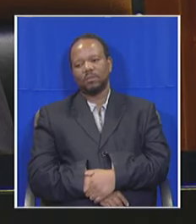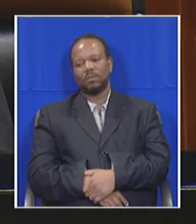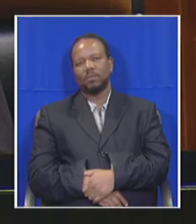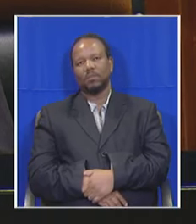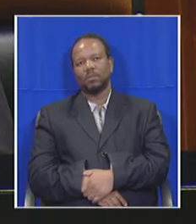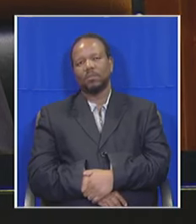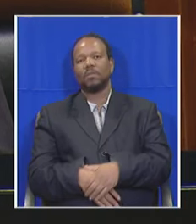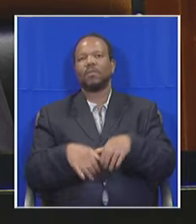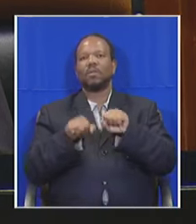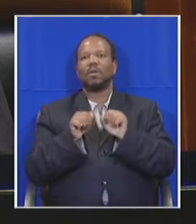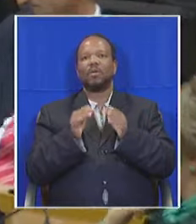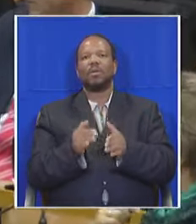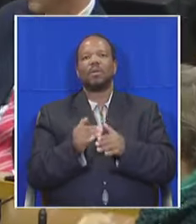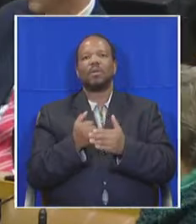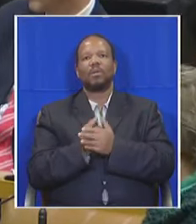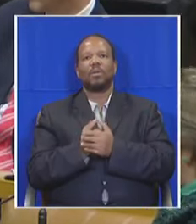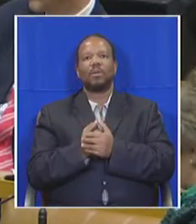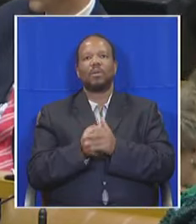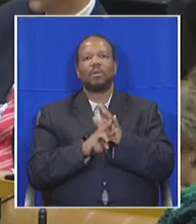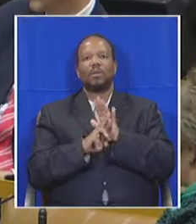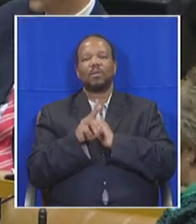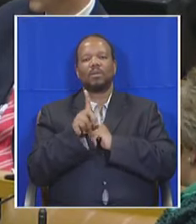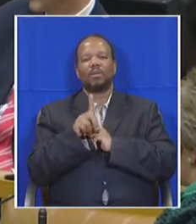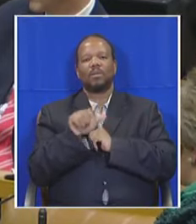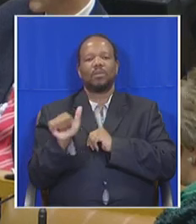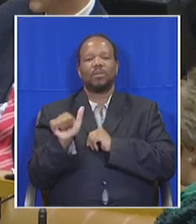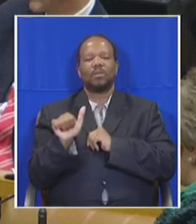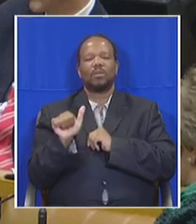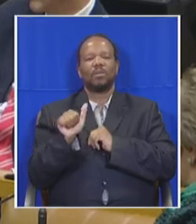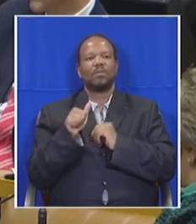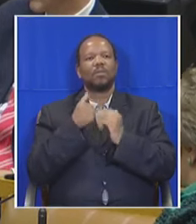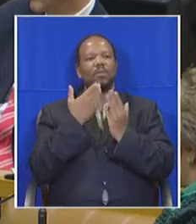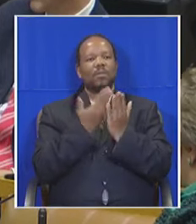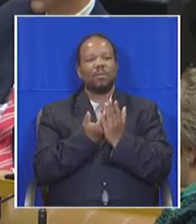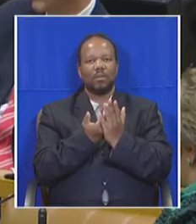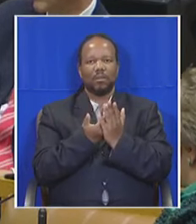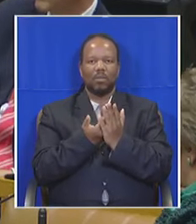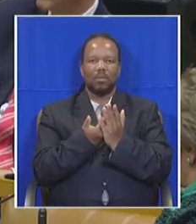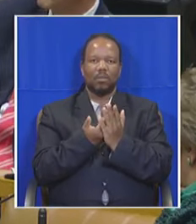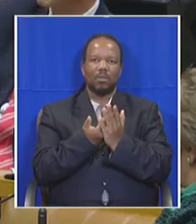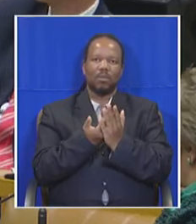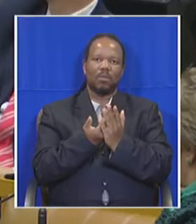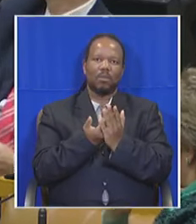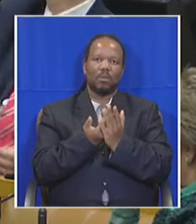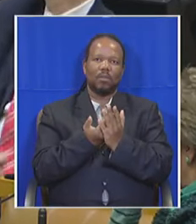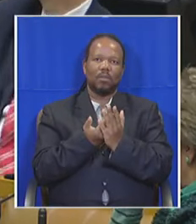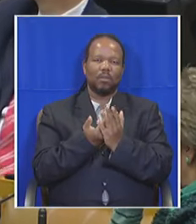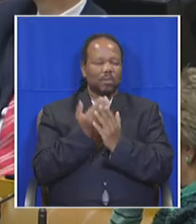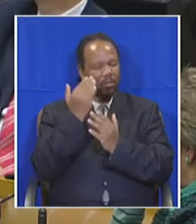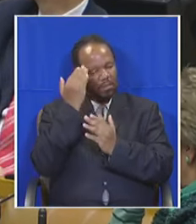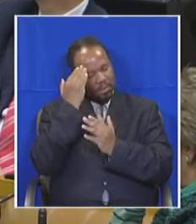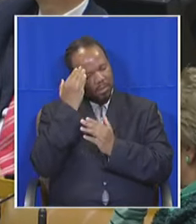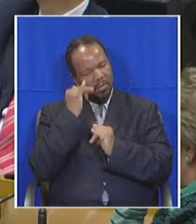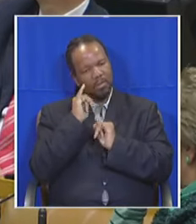House Chairperson, on behalf of the Democratic Alliance, I move without notice that the House acknowledges the dire circumstances in